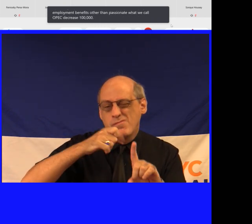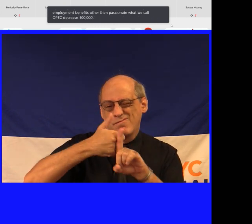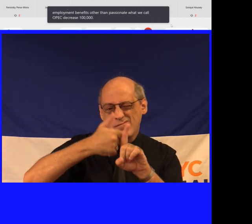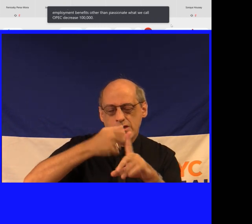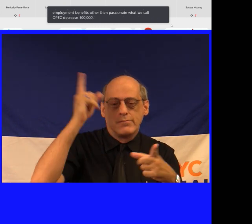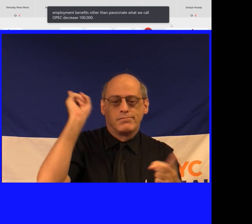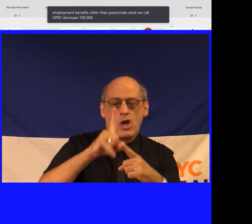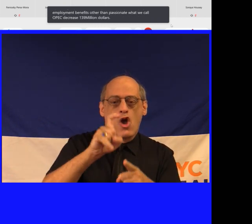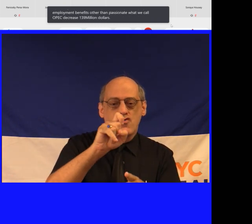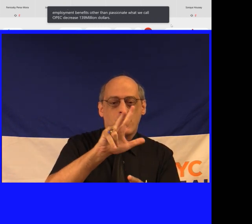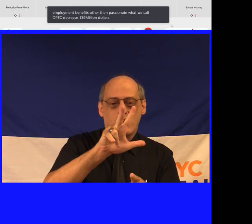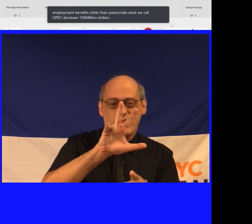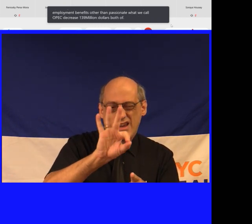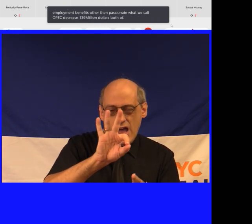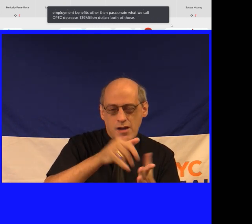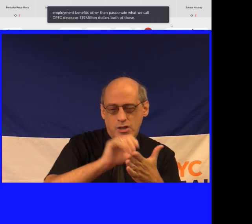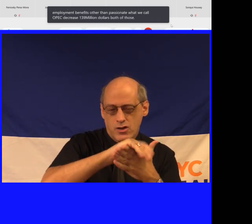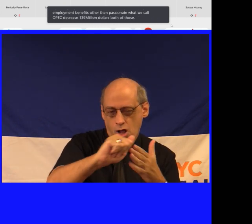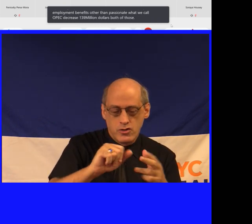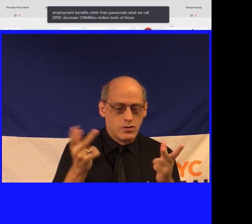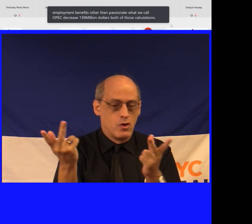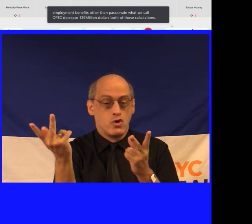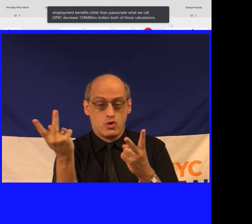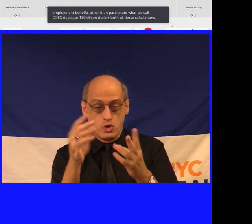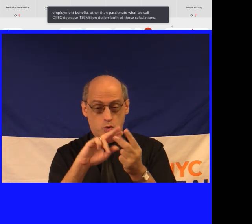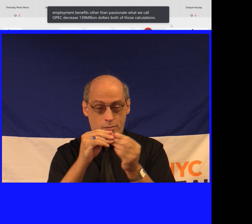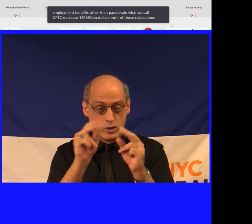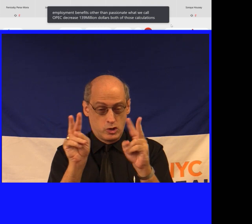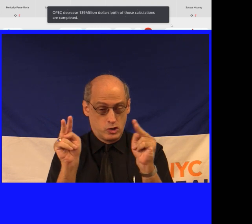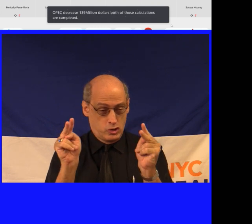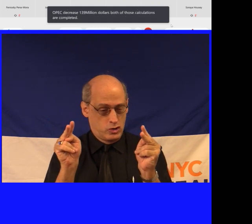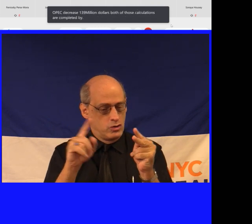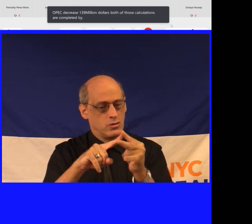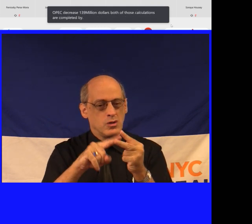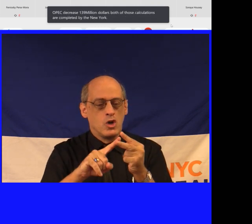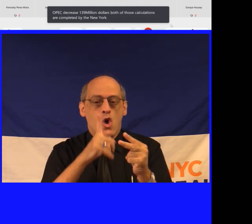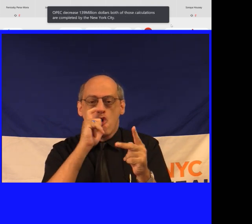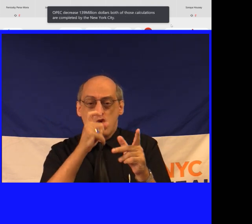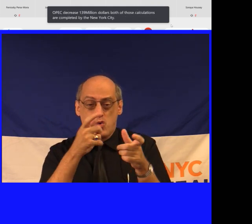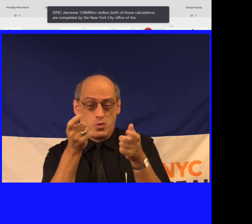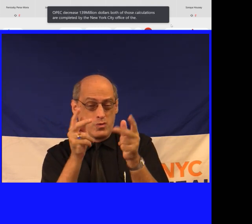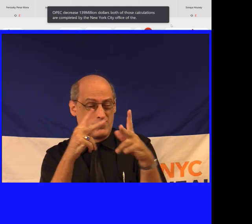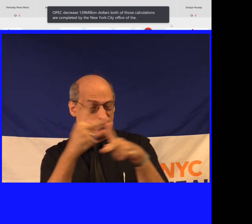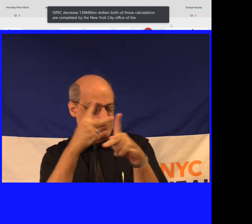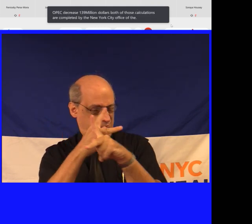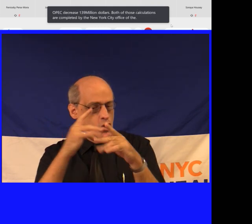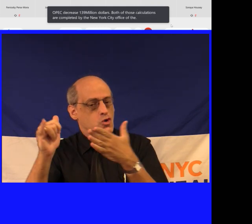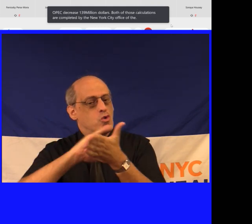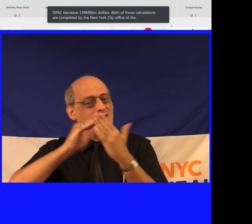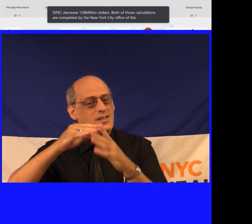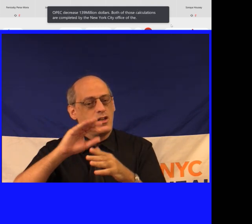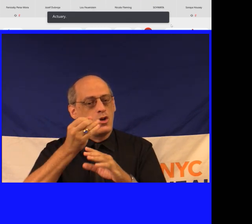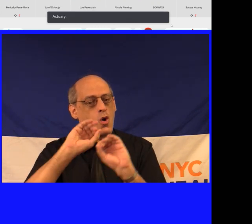million. Both of those calculations are completed by the New York City Office of the Actuary.